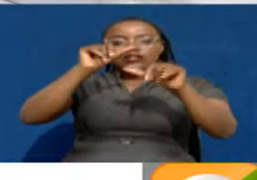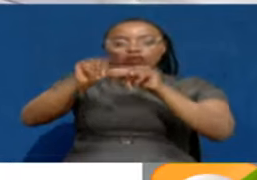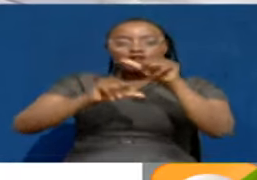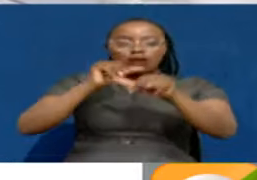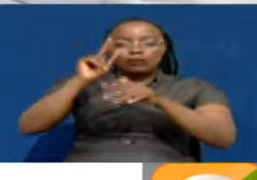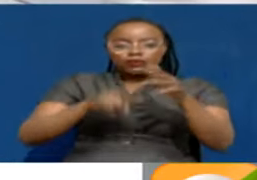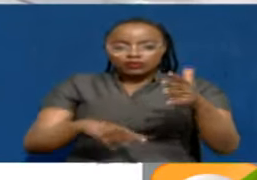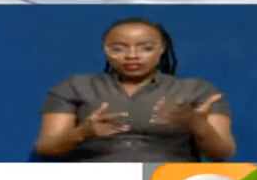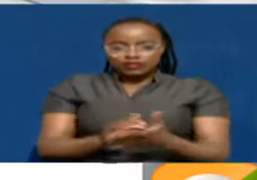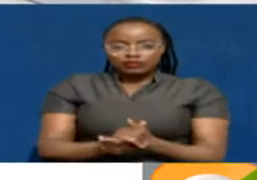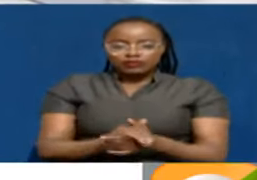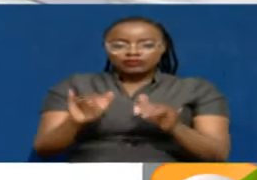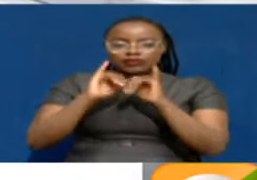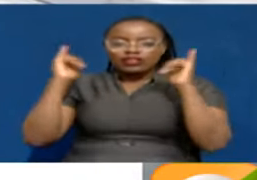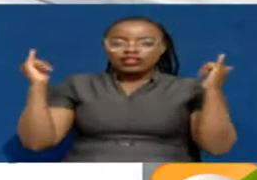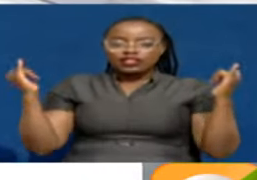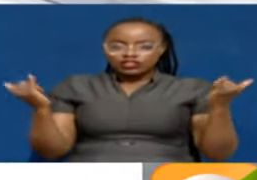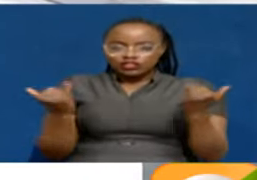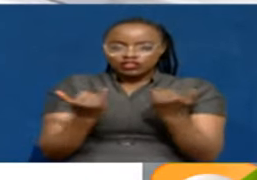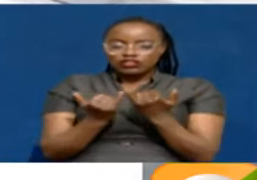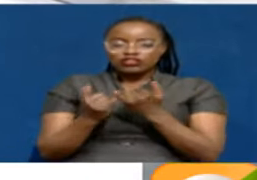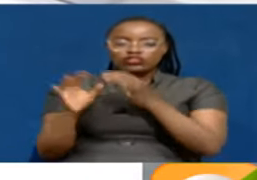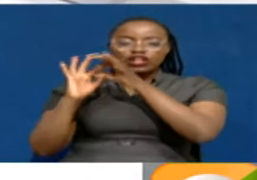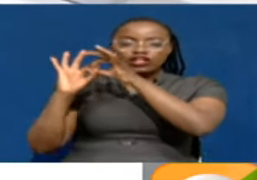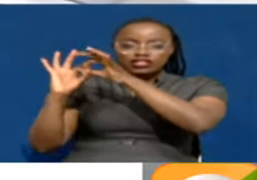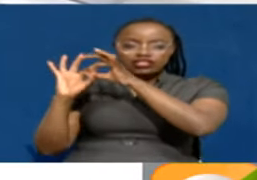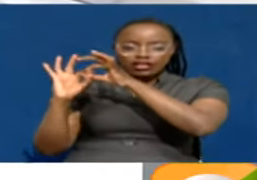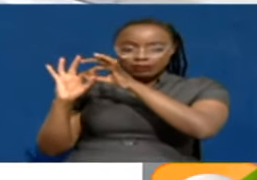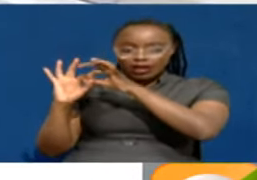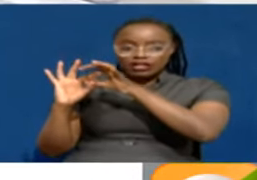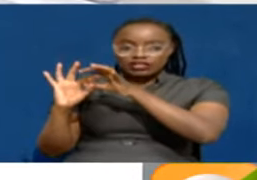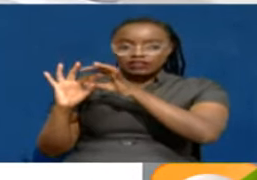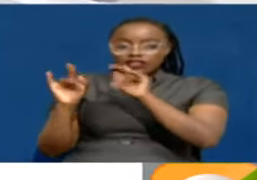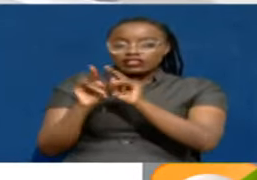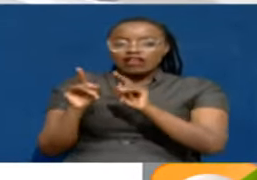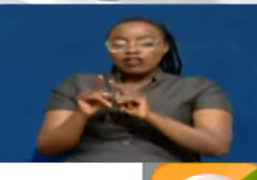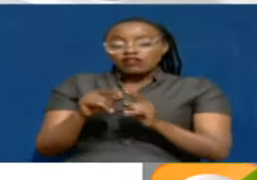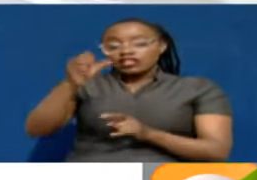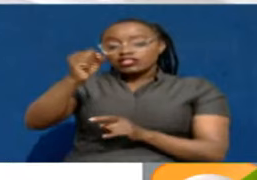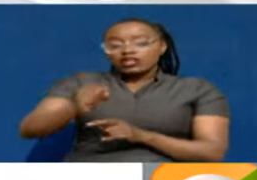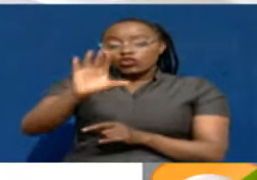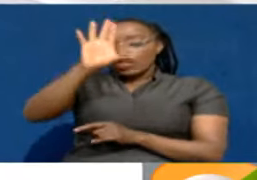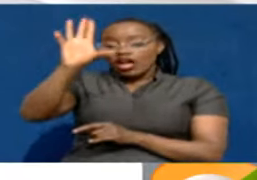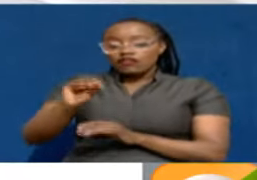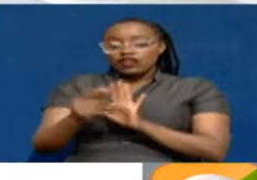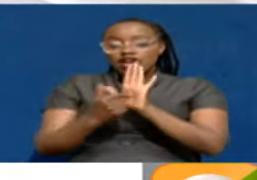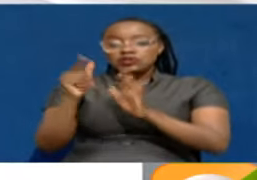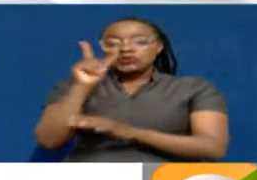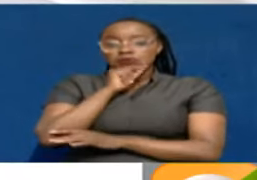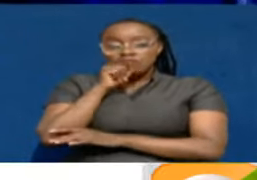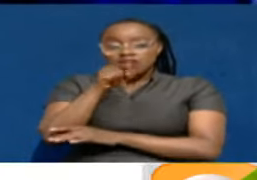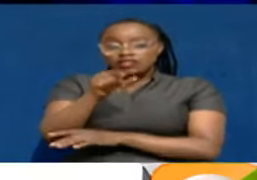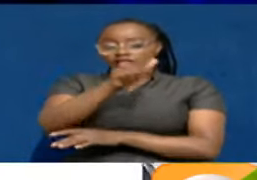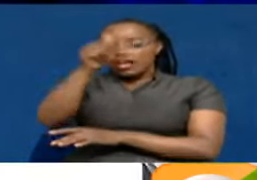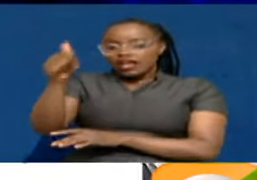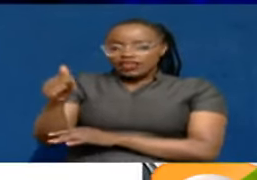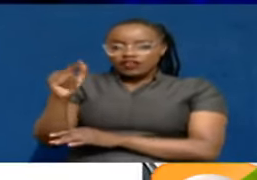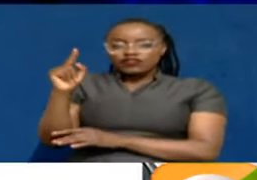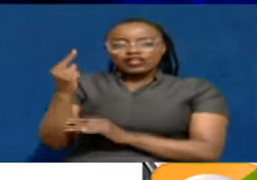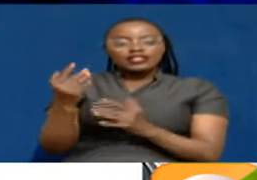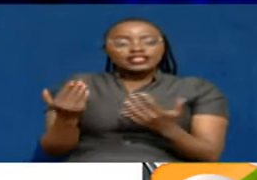the institutionalism culture that obviously South Africa has demonstrated because this is yet another